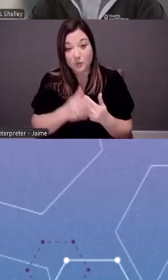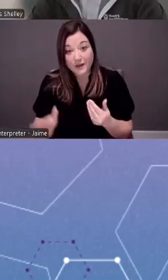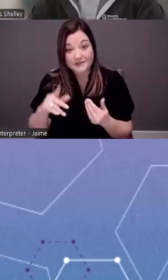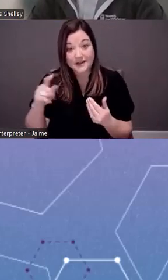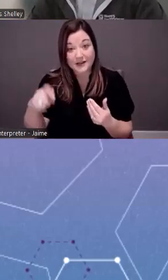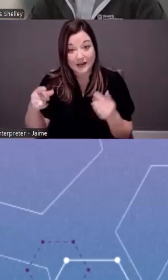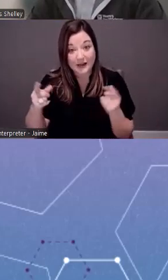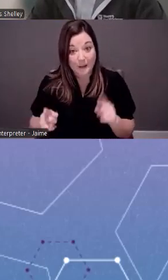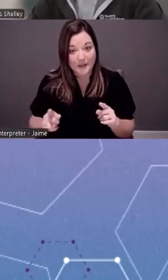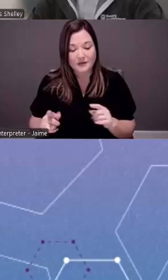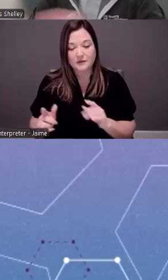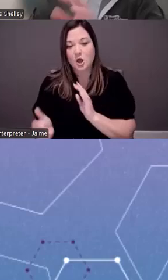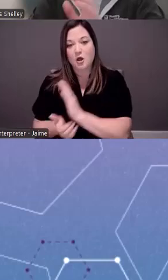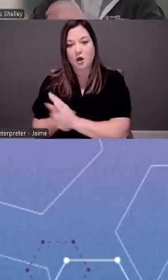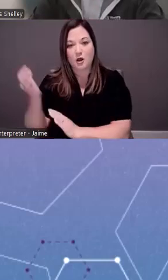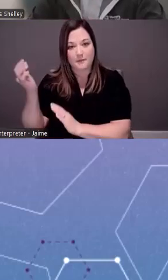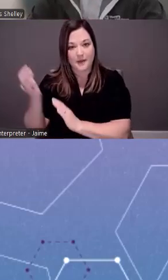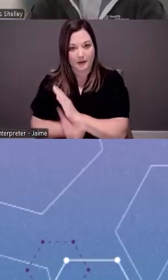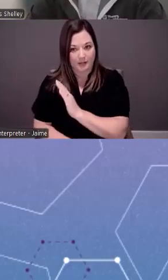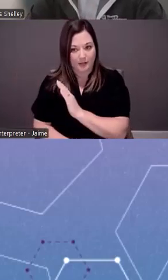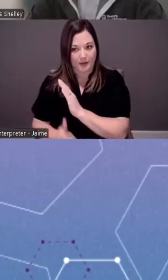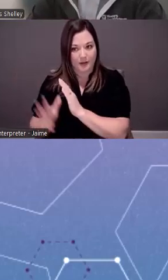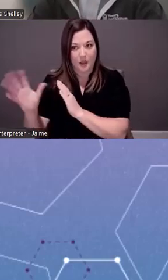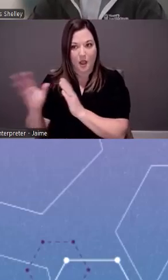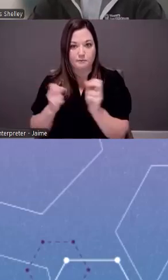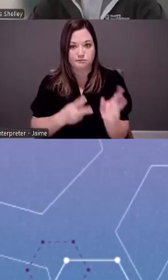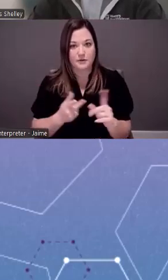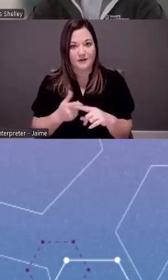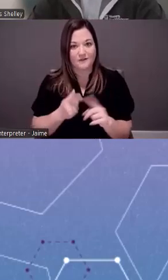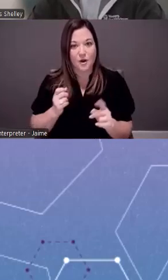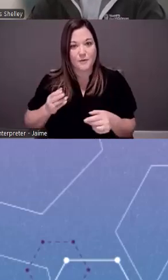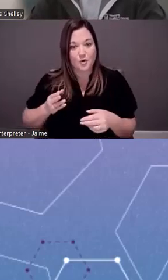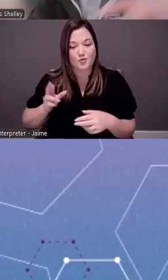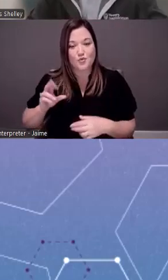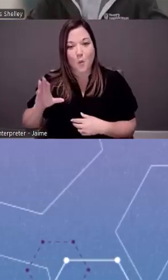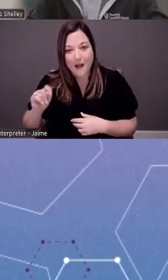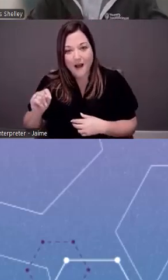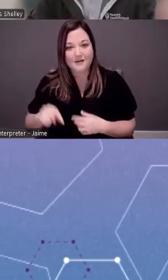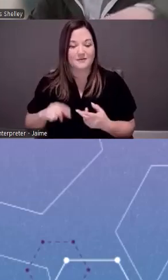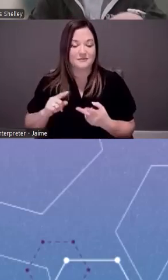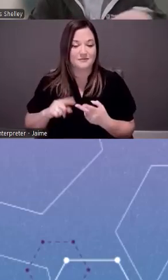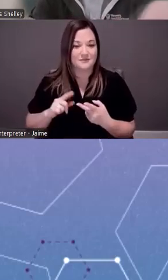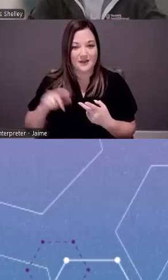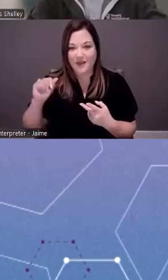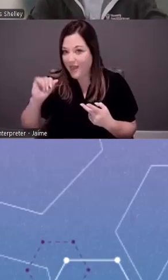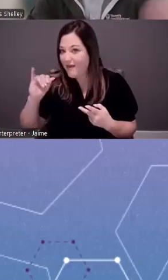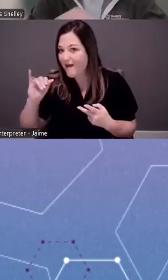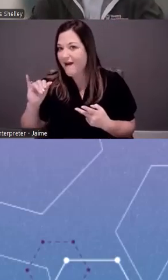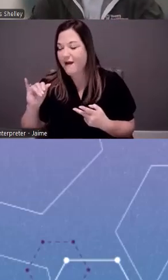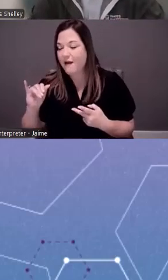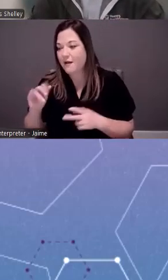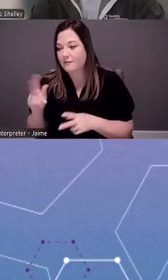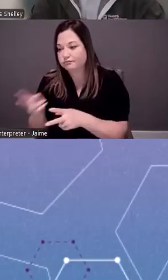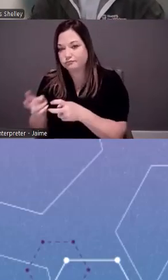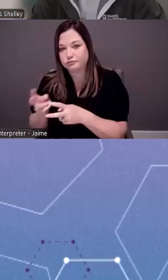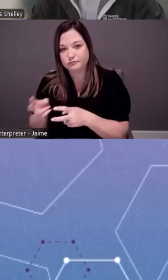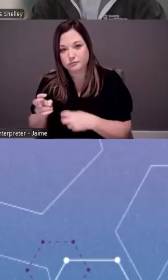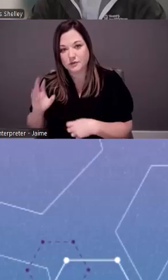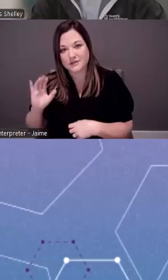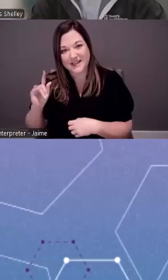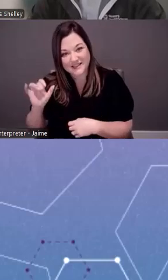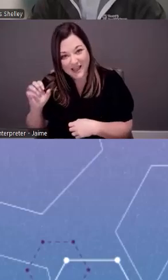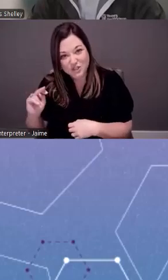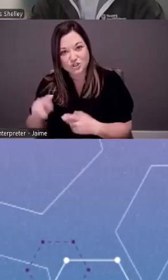done automatically by kind of robots and AI going off into the citation databases and